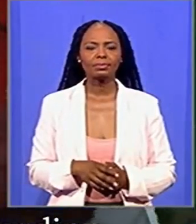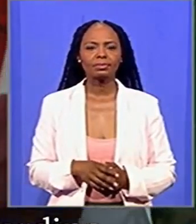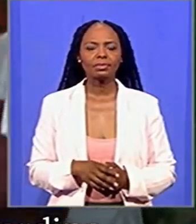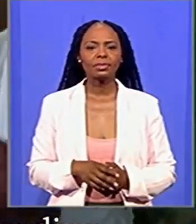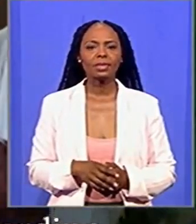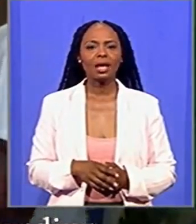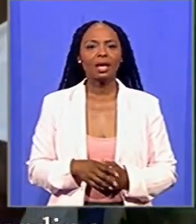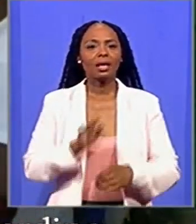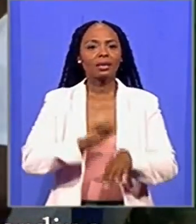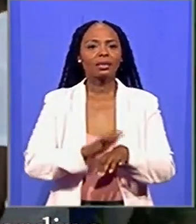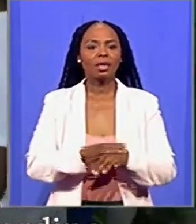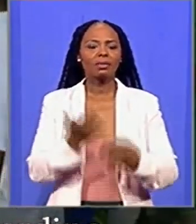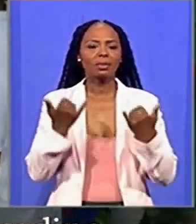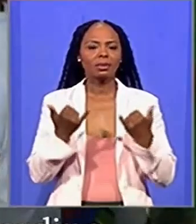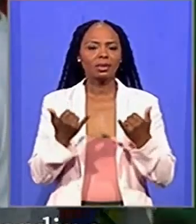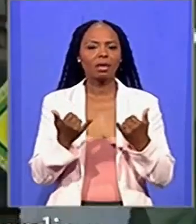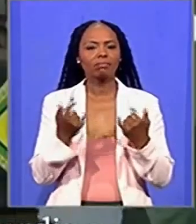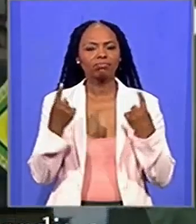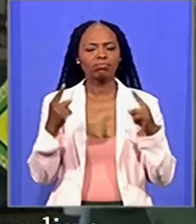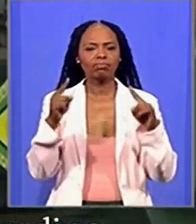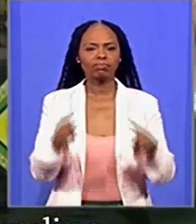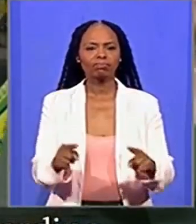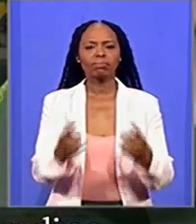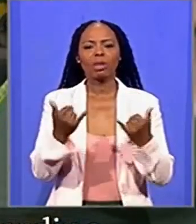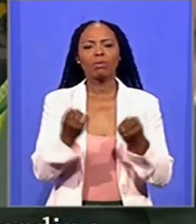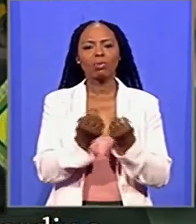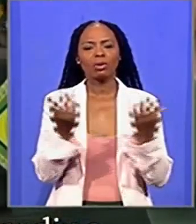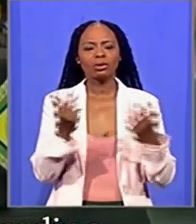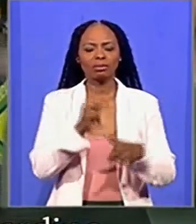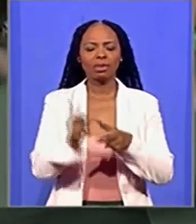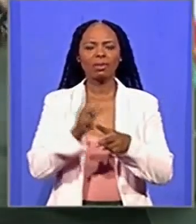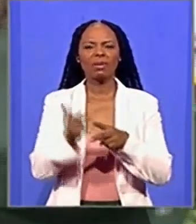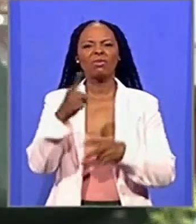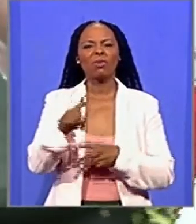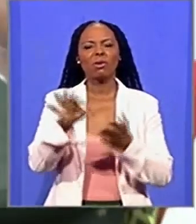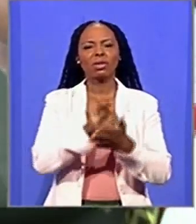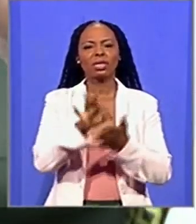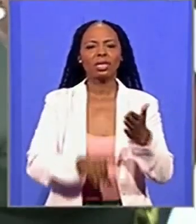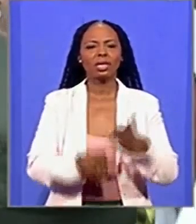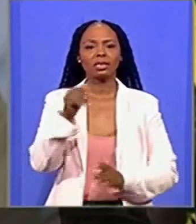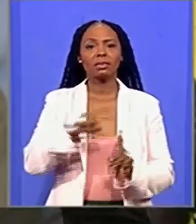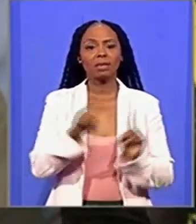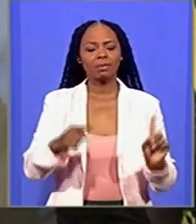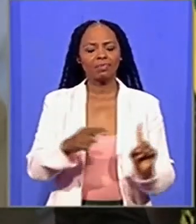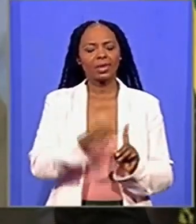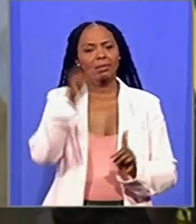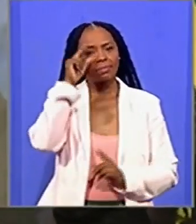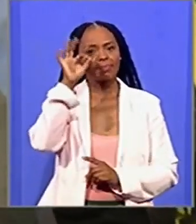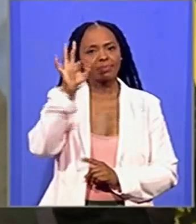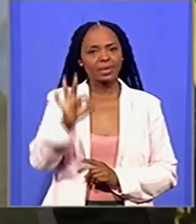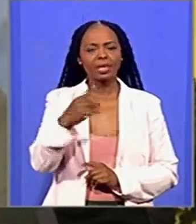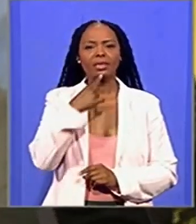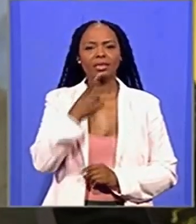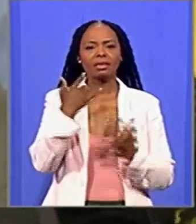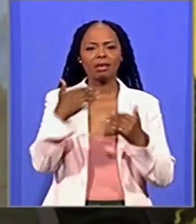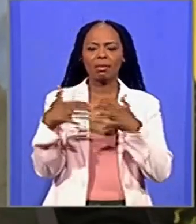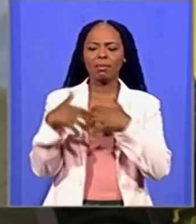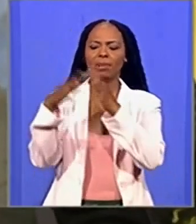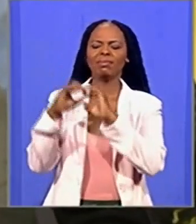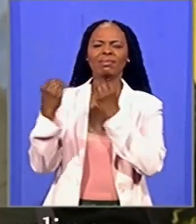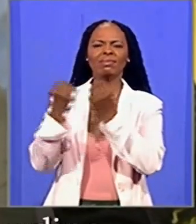Nakong ena e wele le hlanahlana la motimahlaha ha boitukisetsong ba mekga ba dikgetho. Balula o re ho kgakolwa ha mokga wa